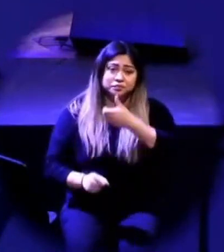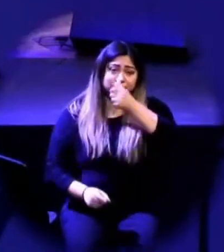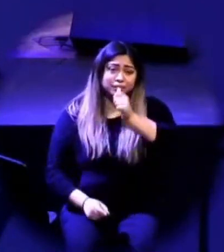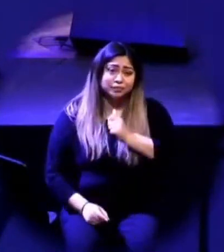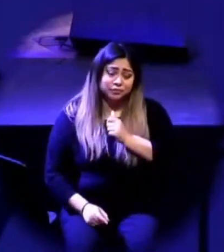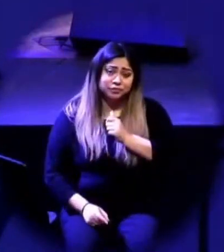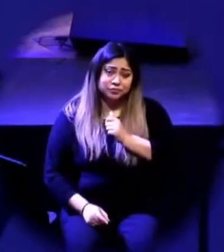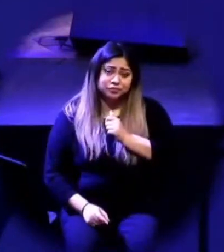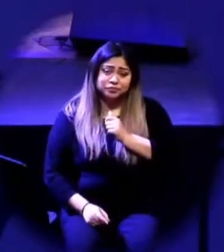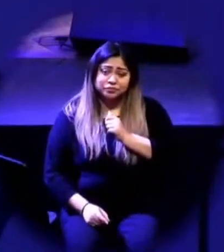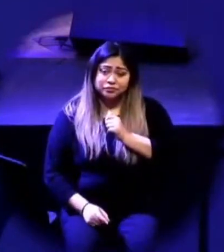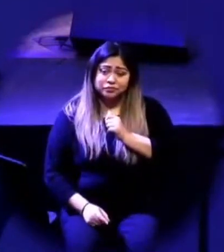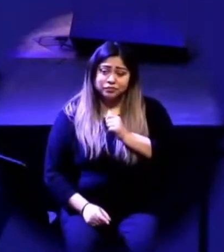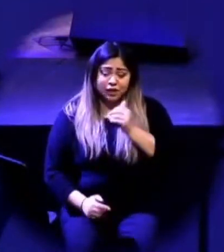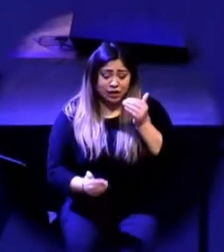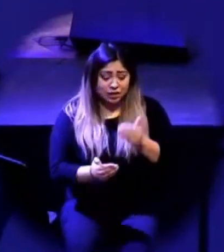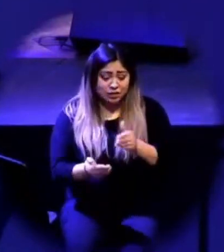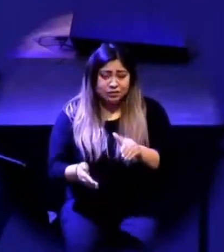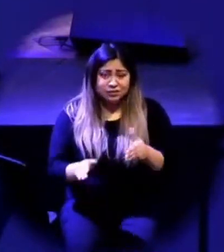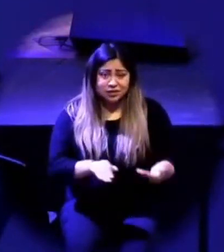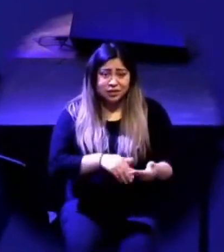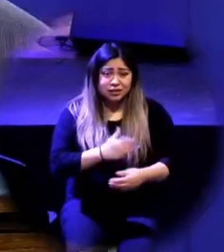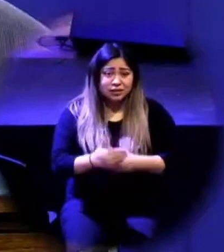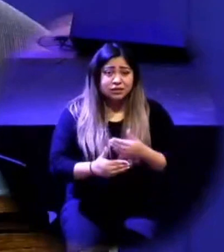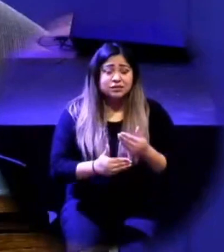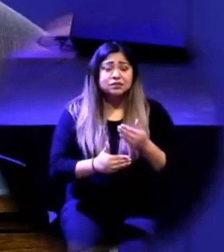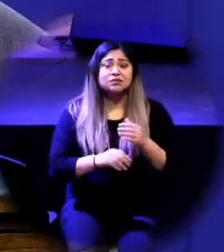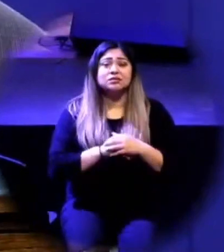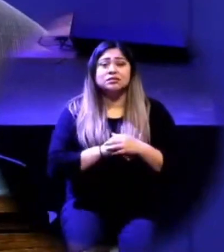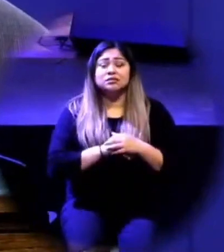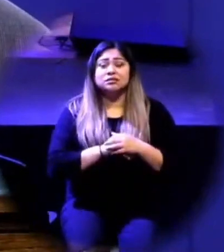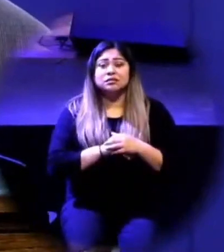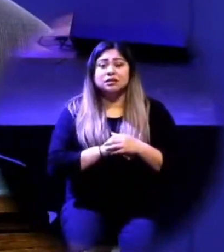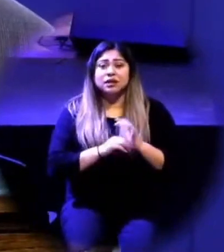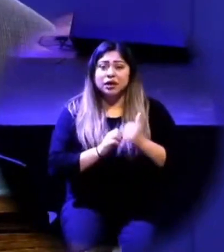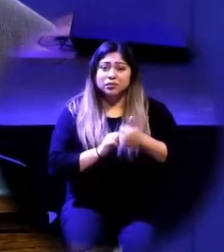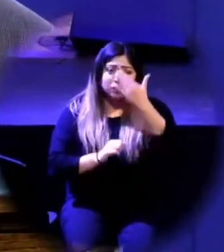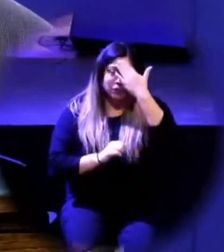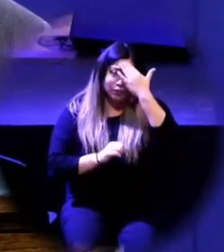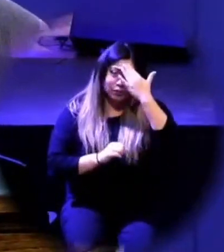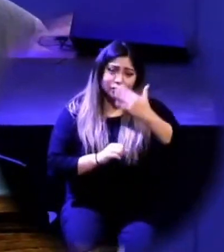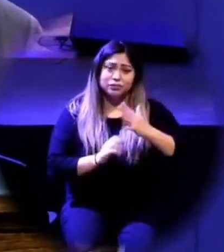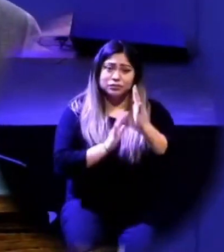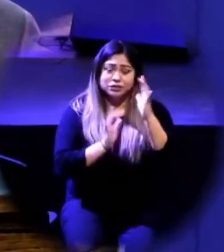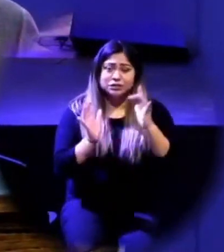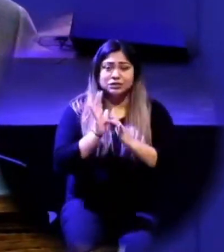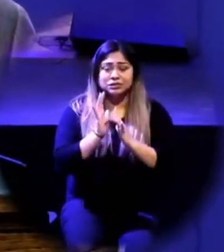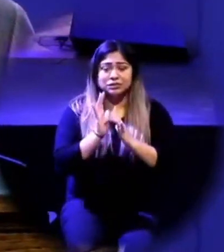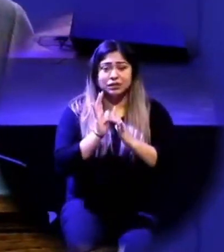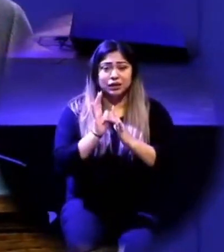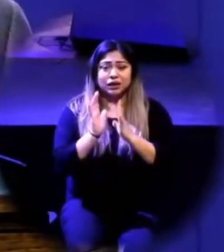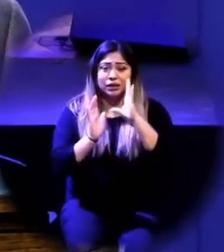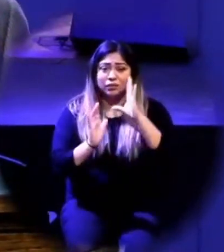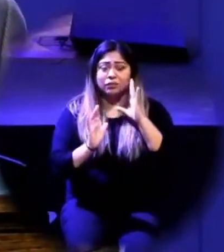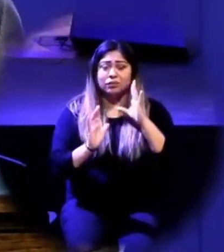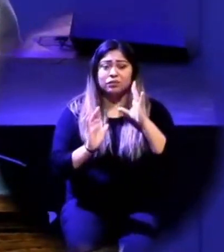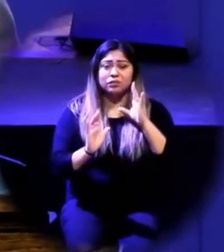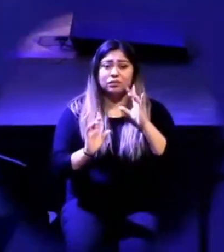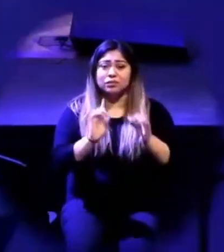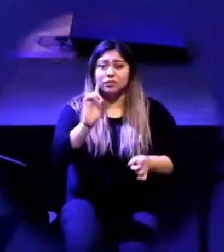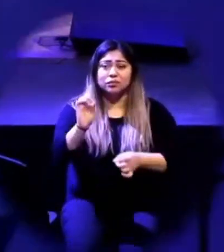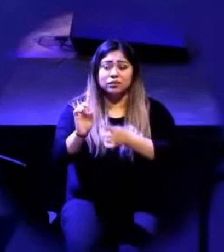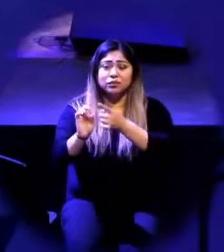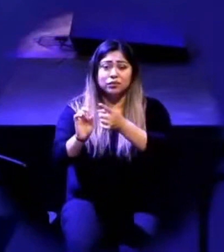us in our dying. How do we know? Because Jesus himself would go all the way to